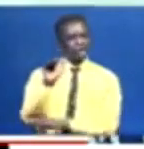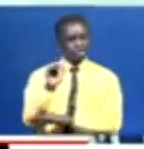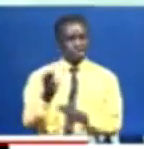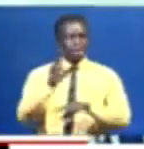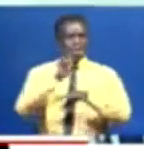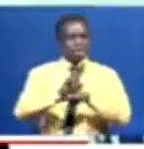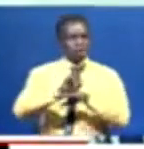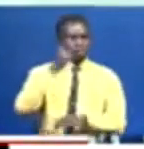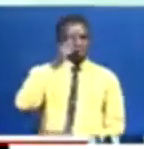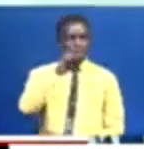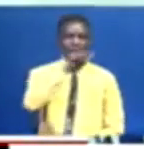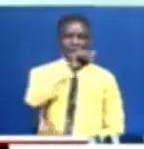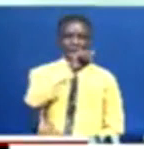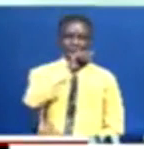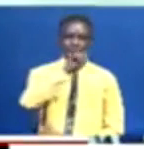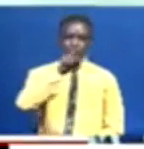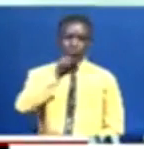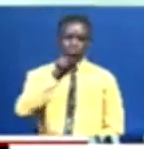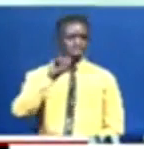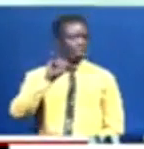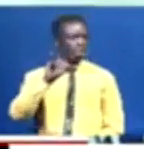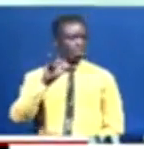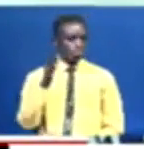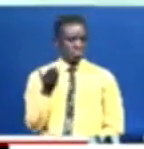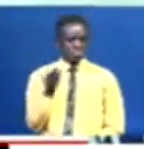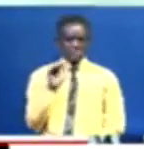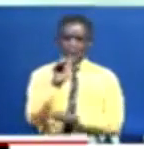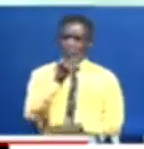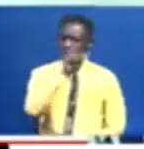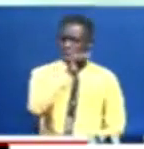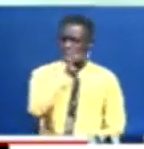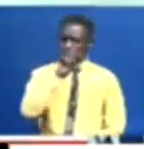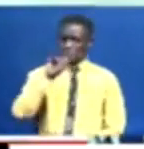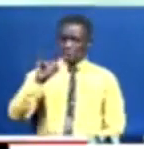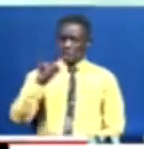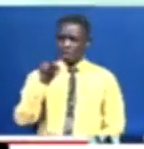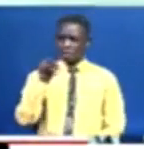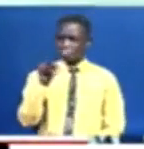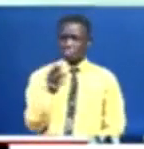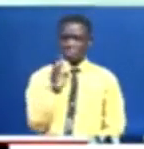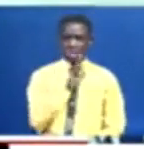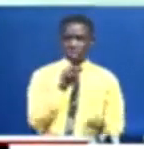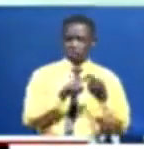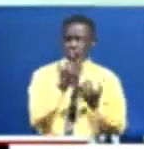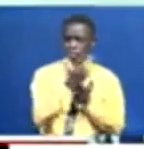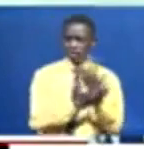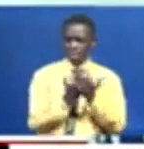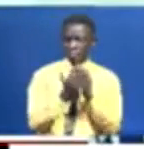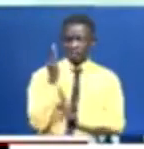AI. From where you sit, is AI a threat to cybersecurity? Let me say this. I